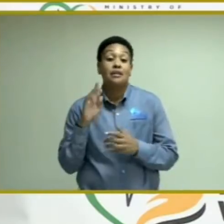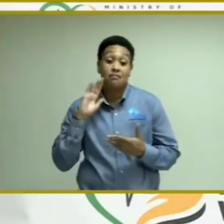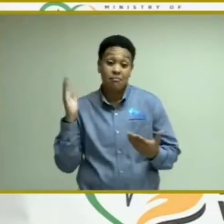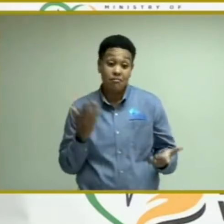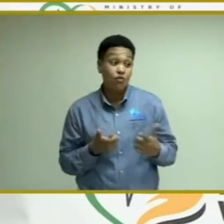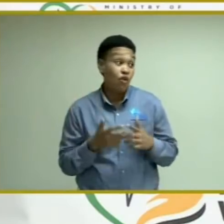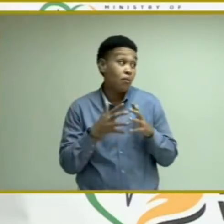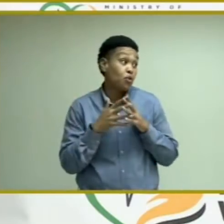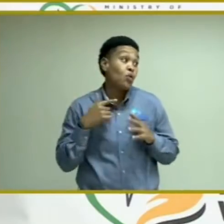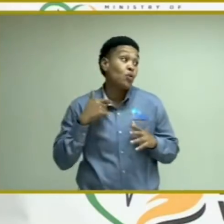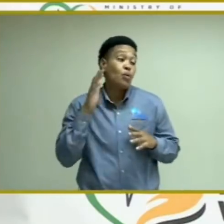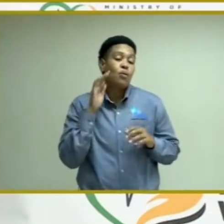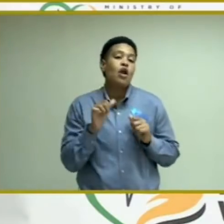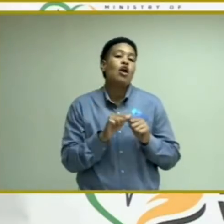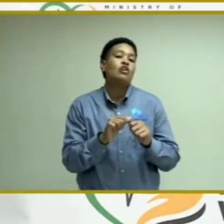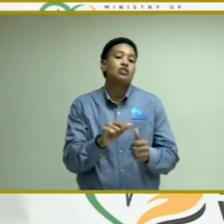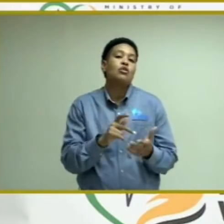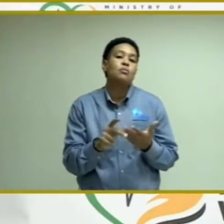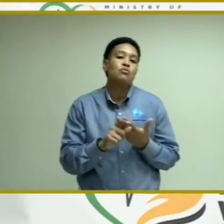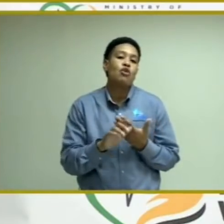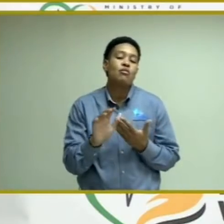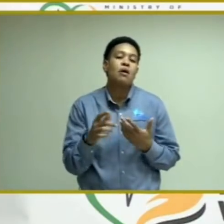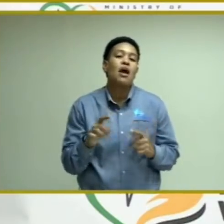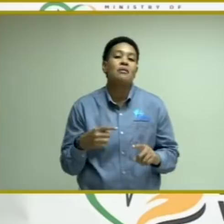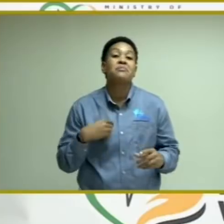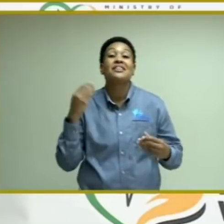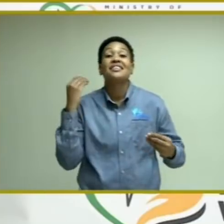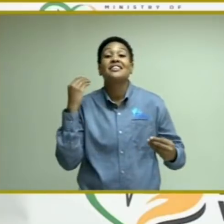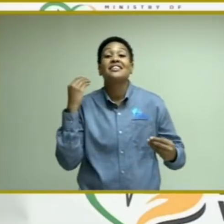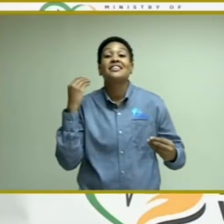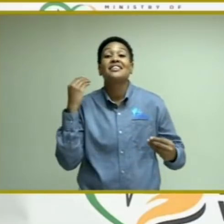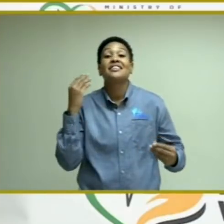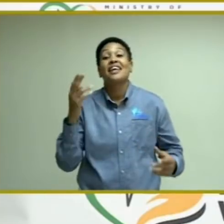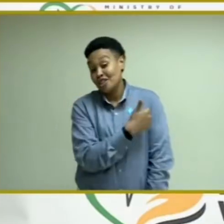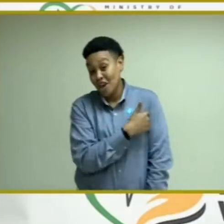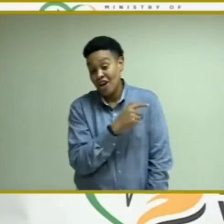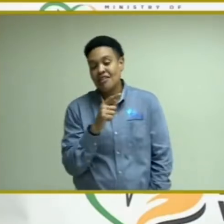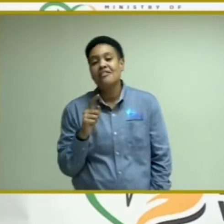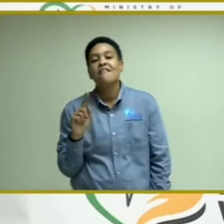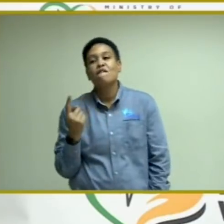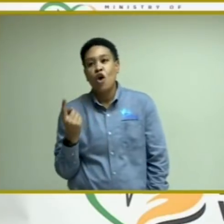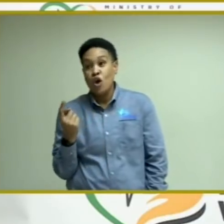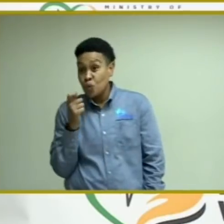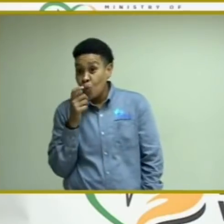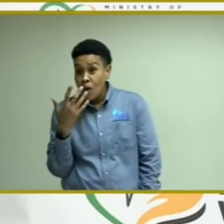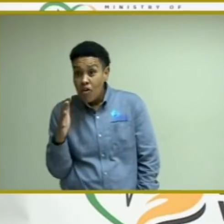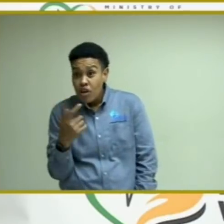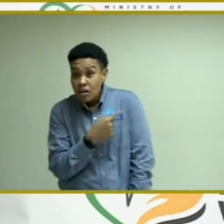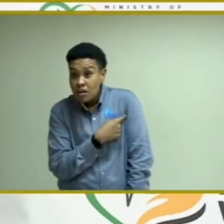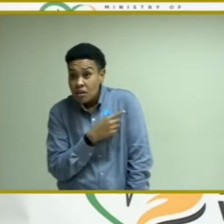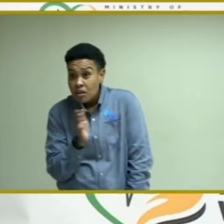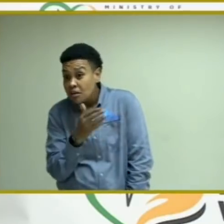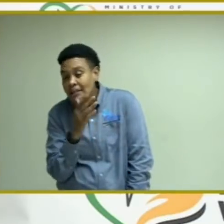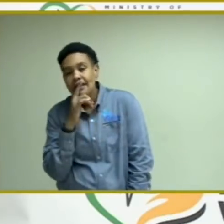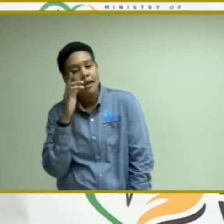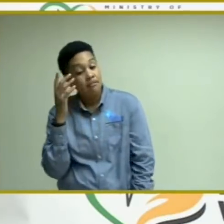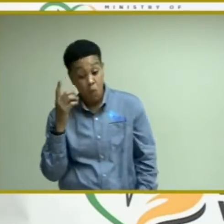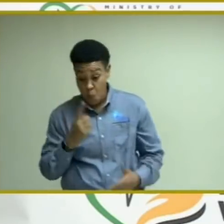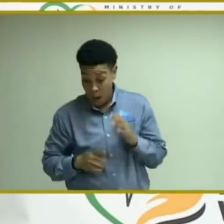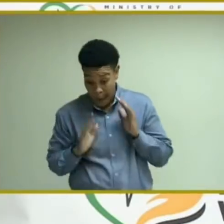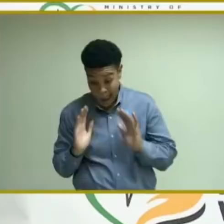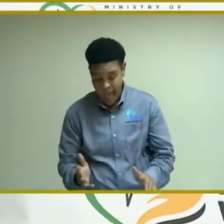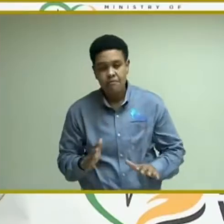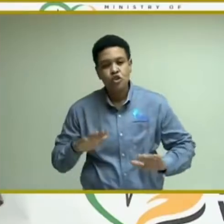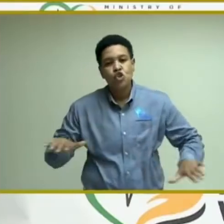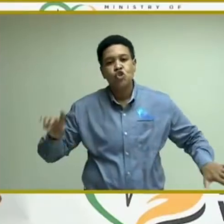the U.S., we will continue that program. But as I said, second doses first, then exclusively to the young people after.